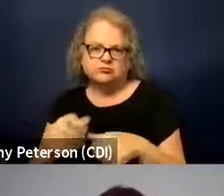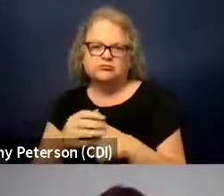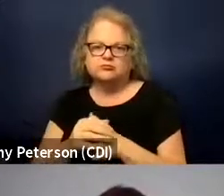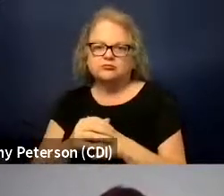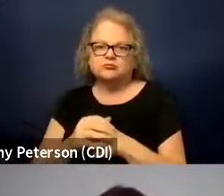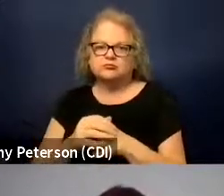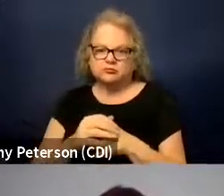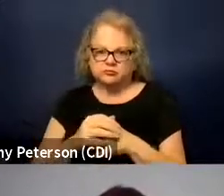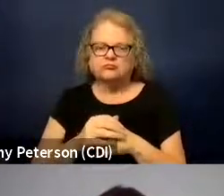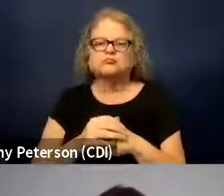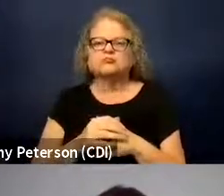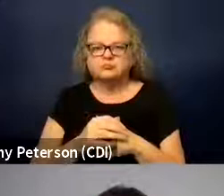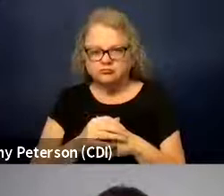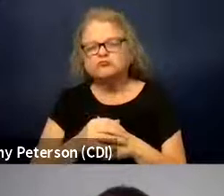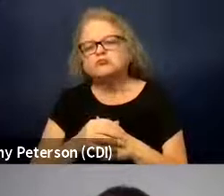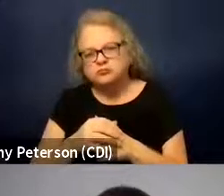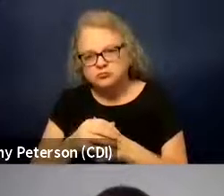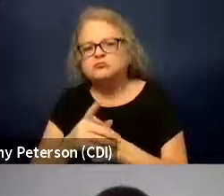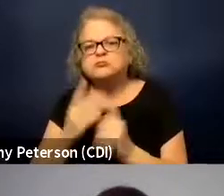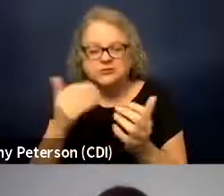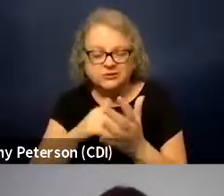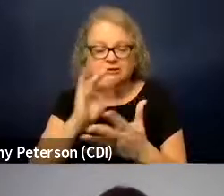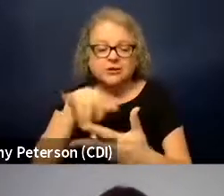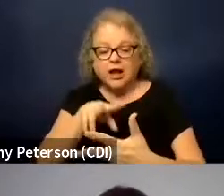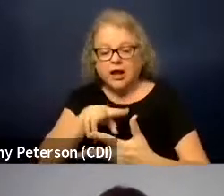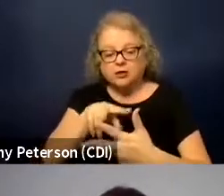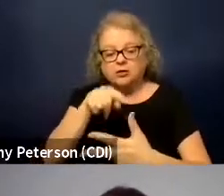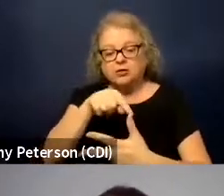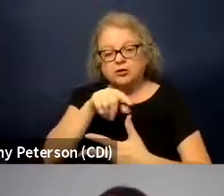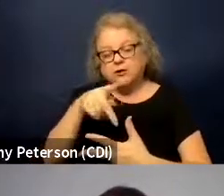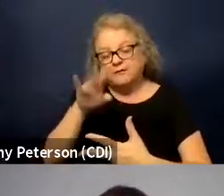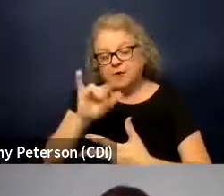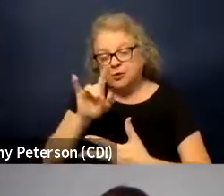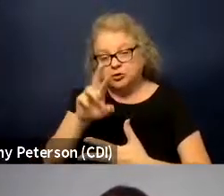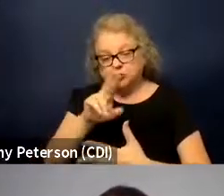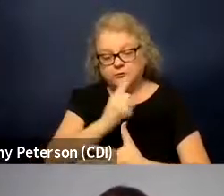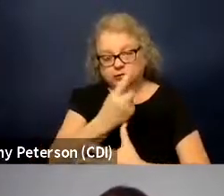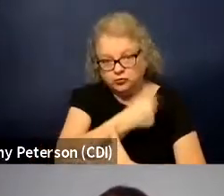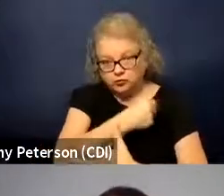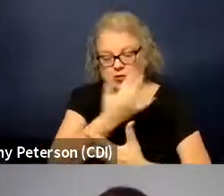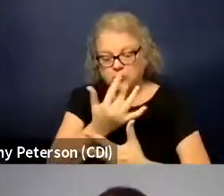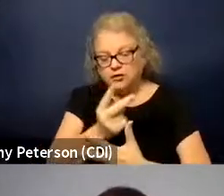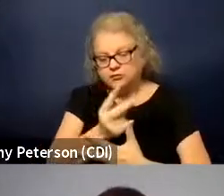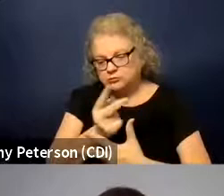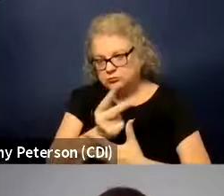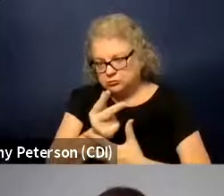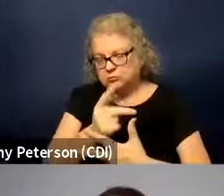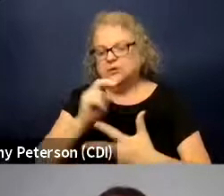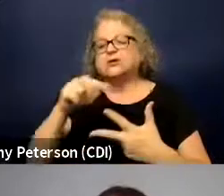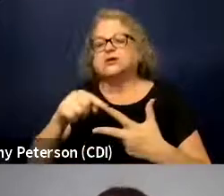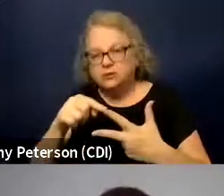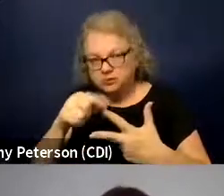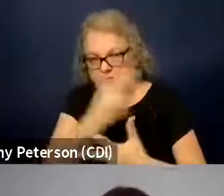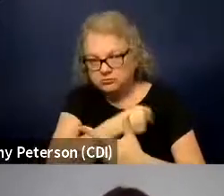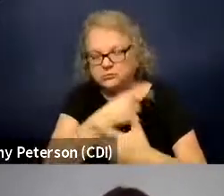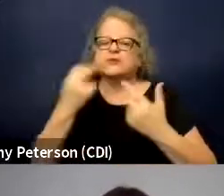3rd dose of vaccine. Who are these people who have weakened immune systems? People